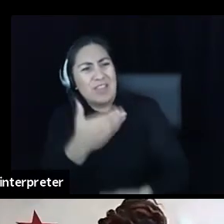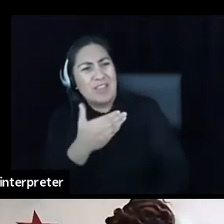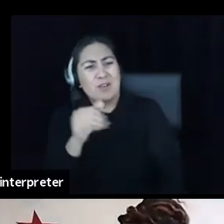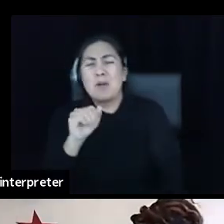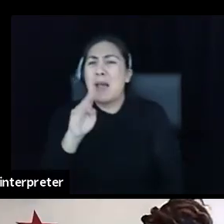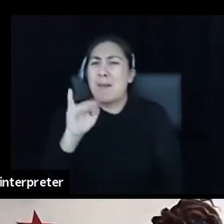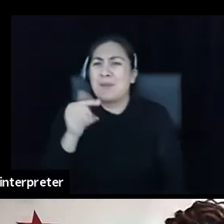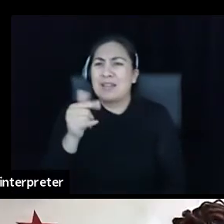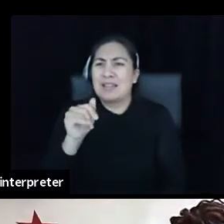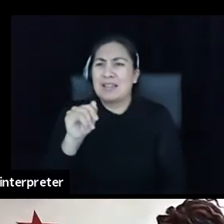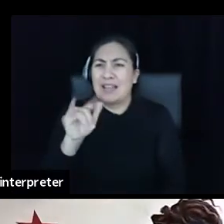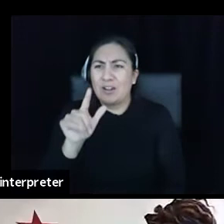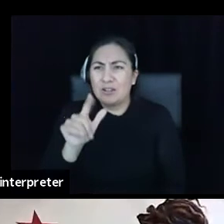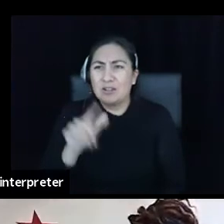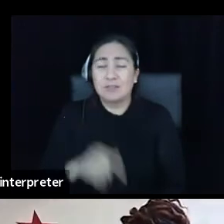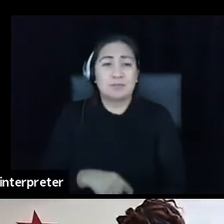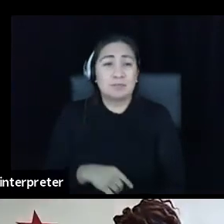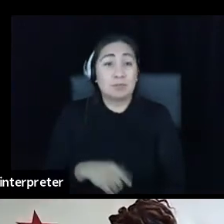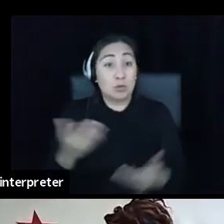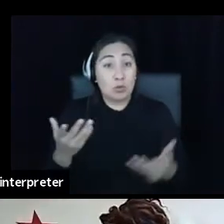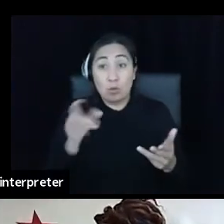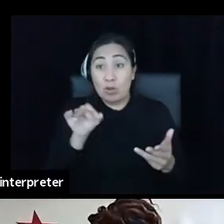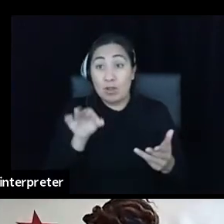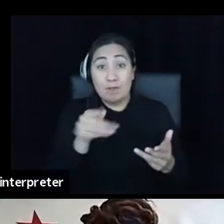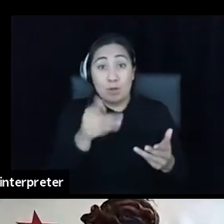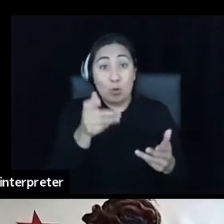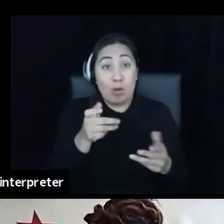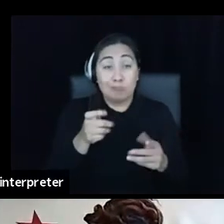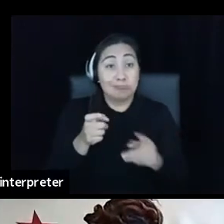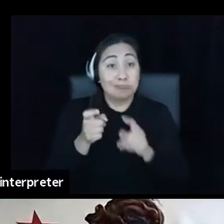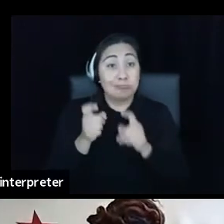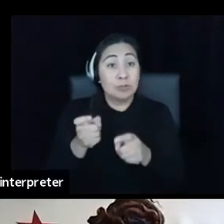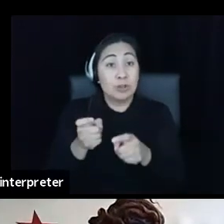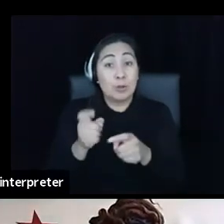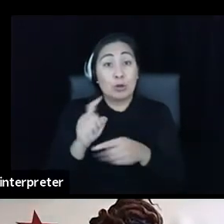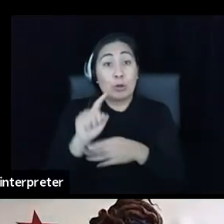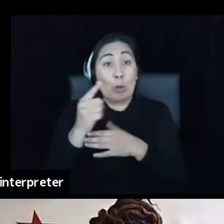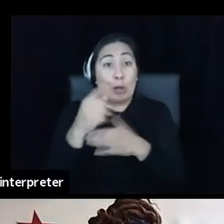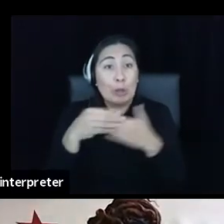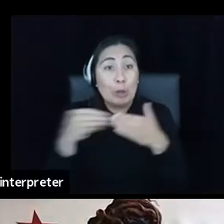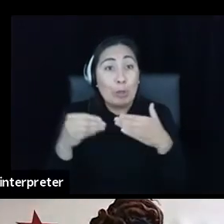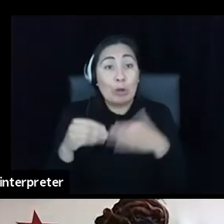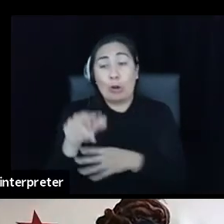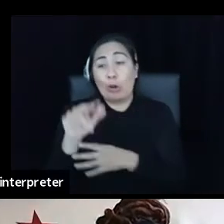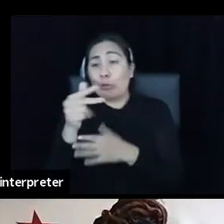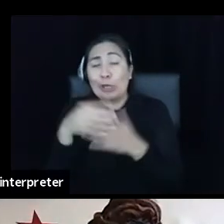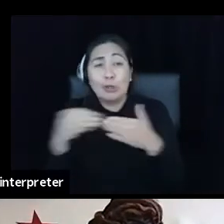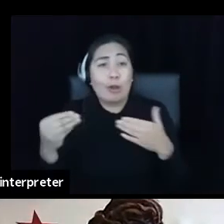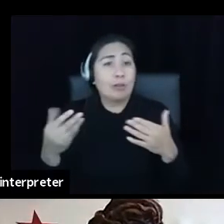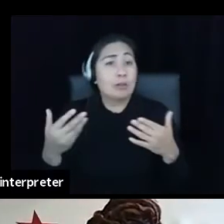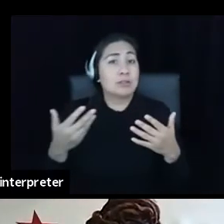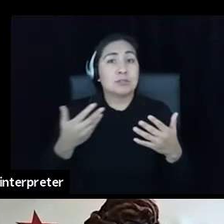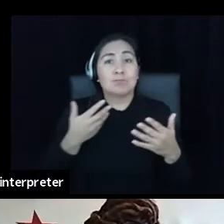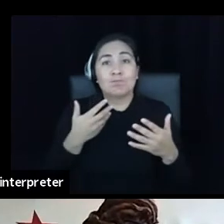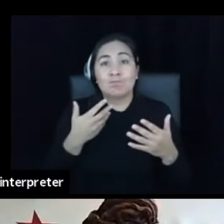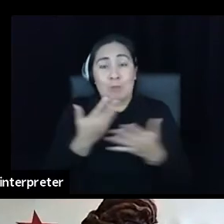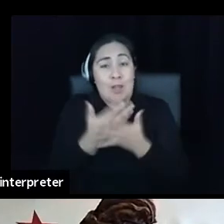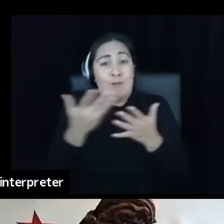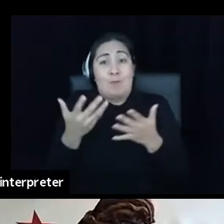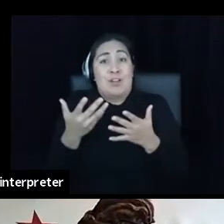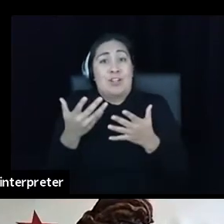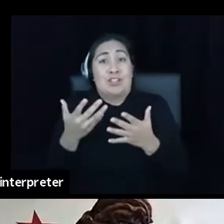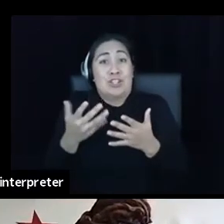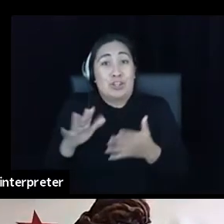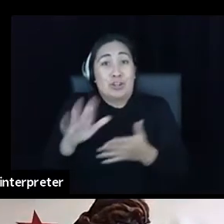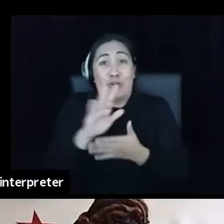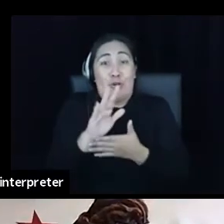So if you want to contribute $1 or $3, however much your cup of coffee costs